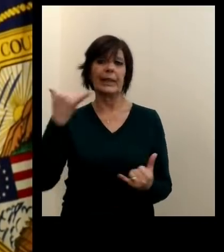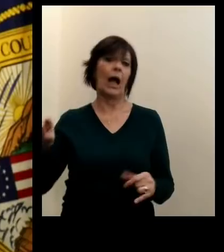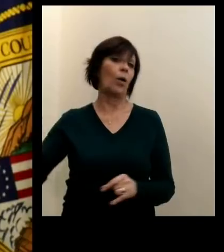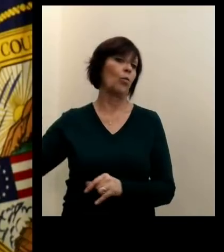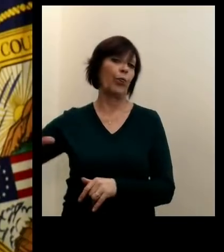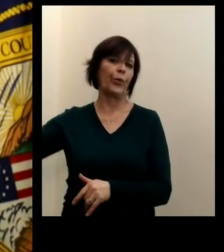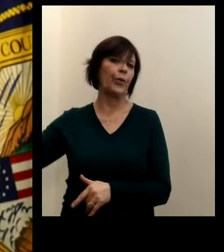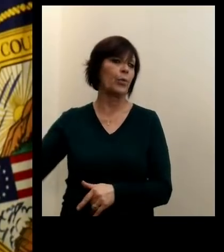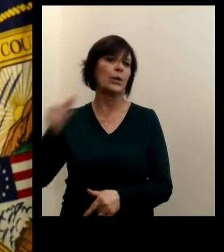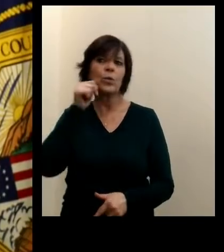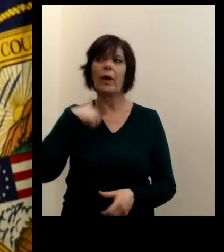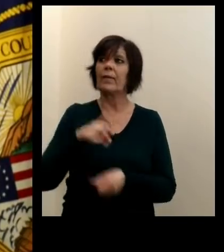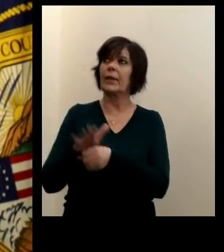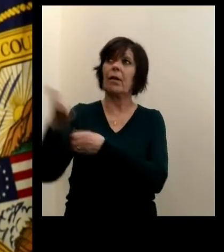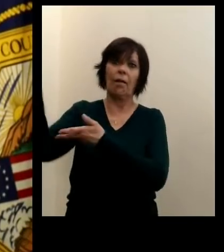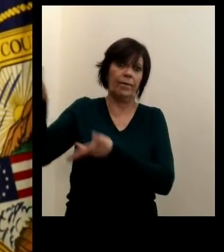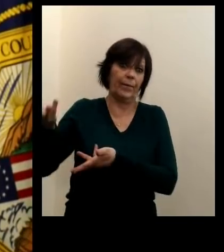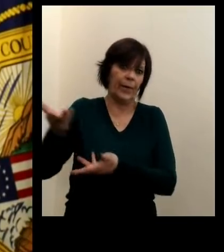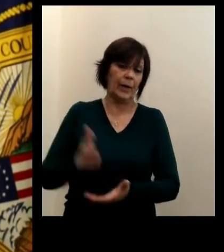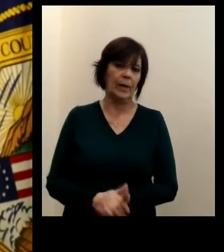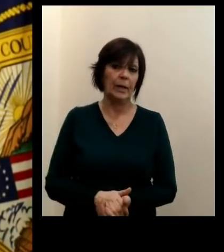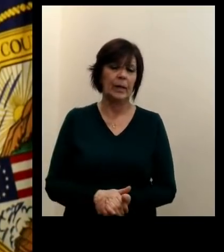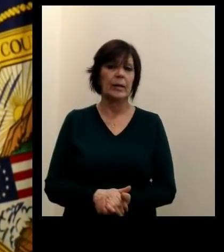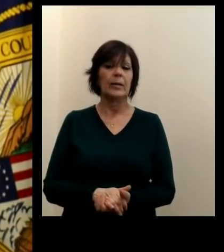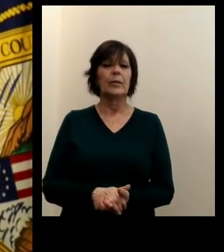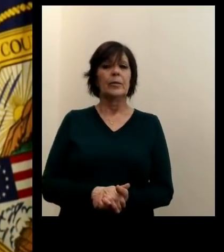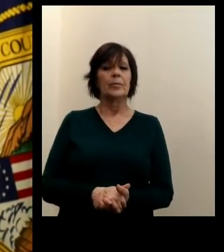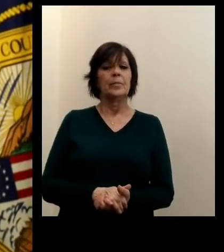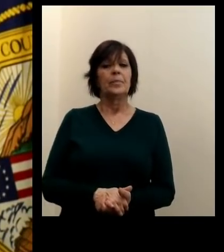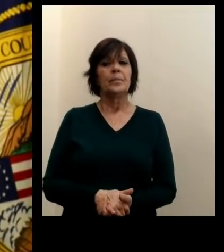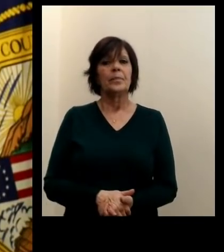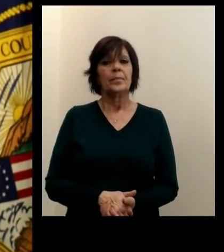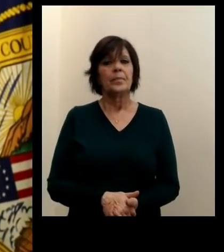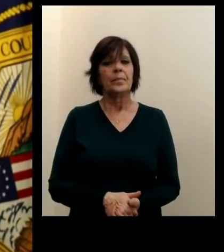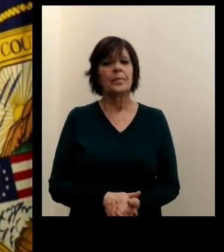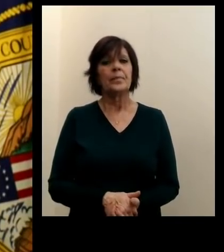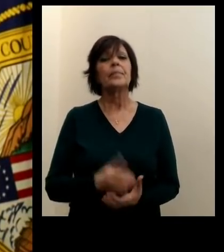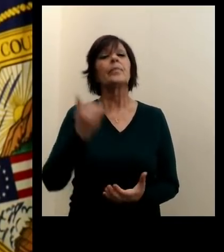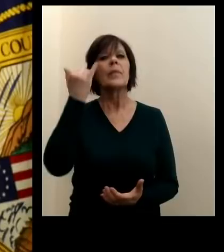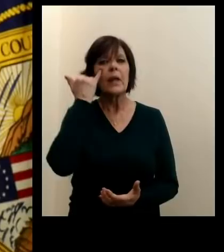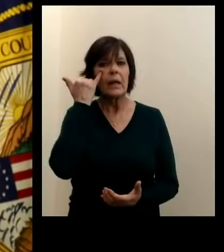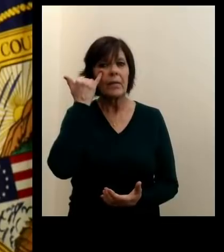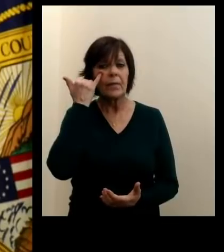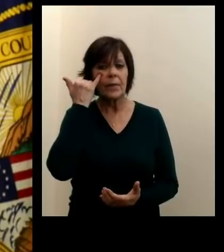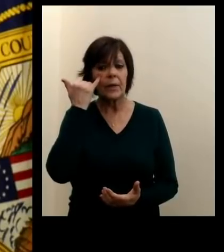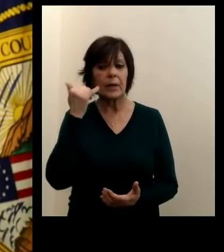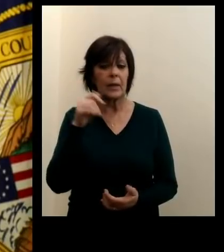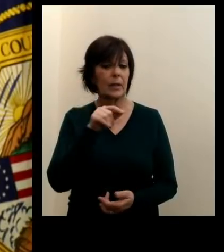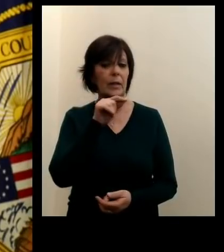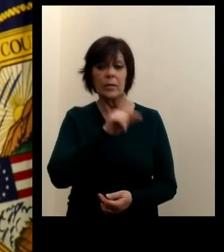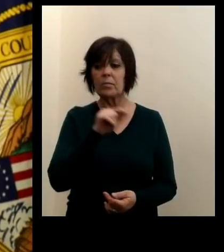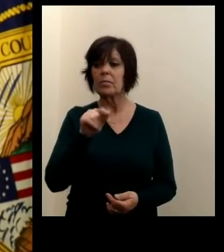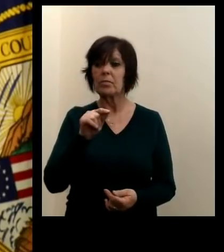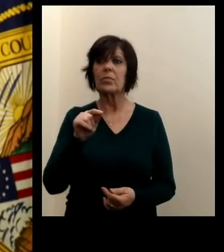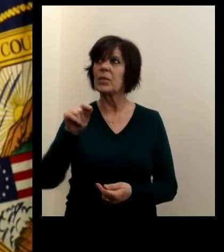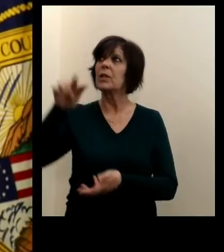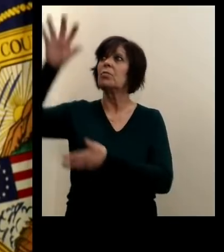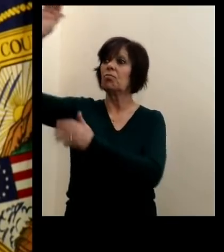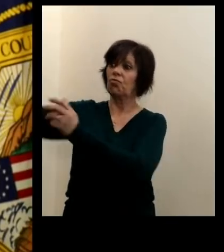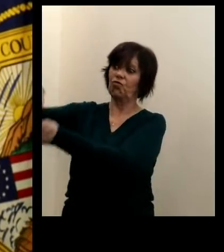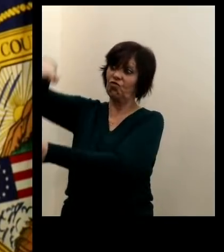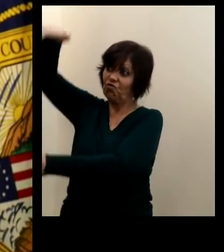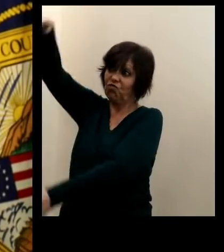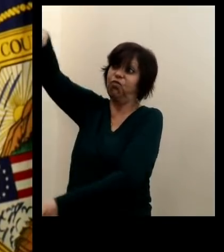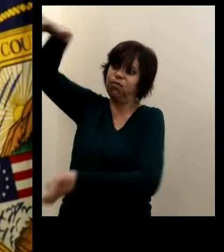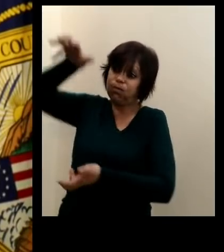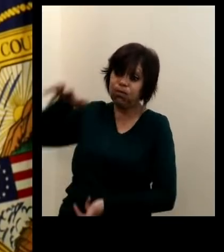we don't have vaccines to distribute at that 3rd pod. So if we could get all 3 pods ramped up, we